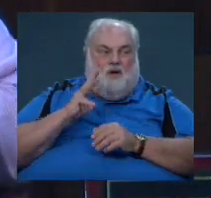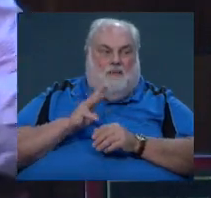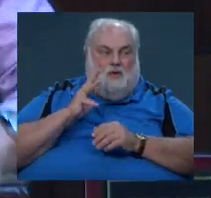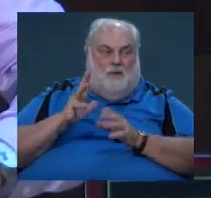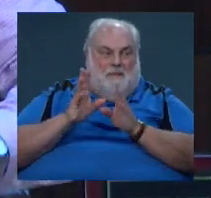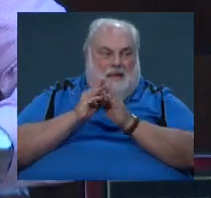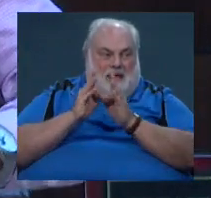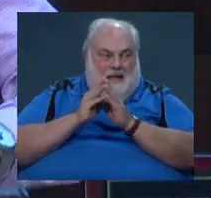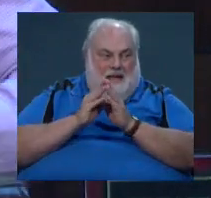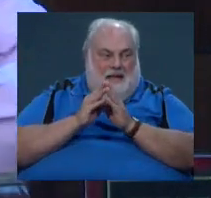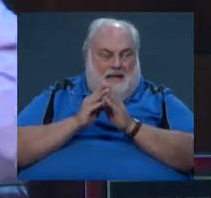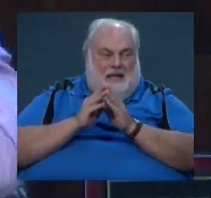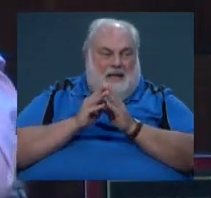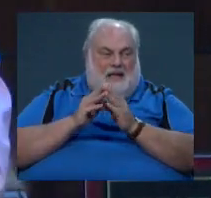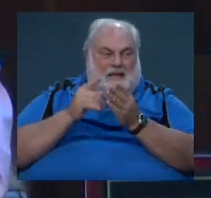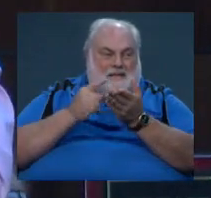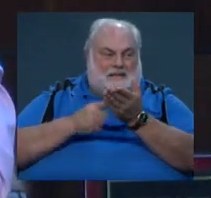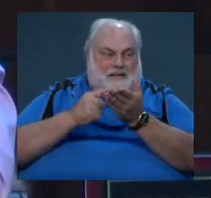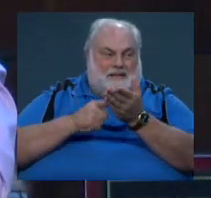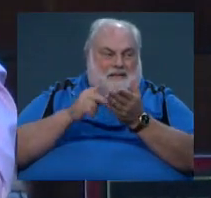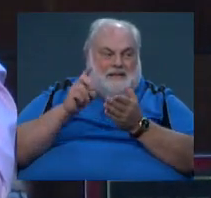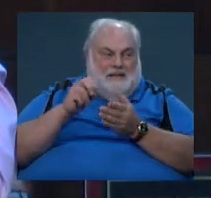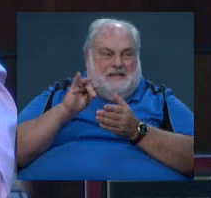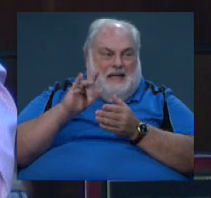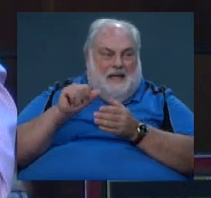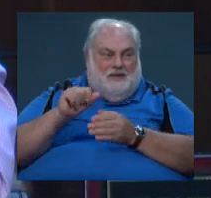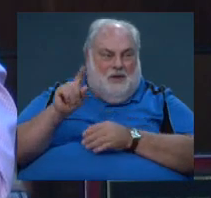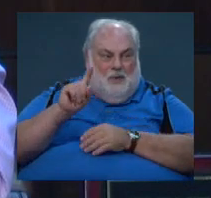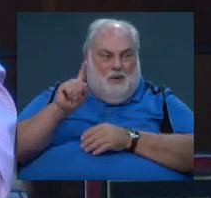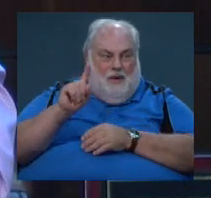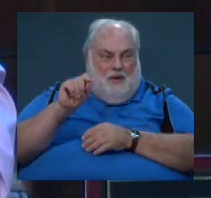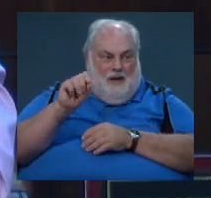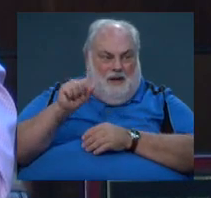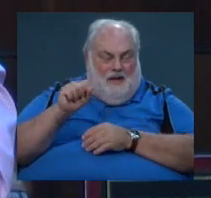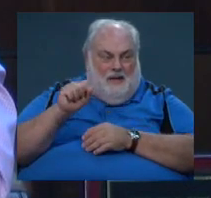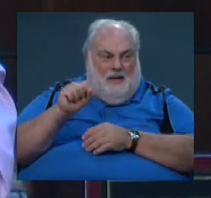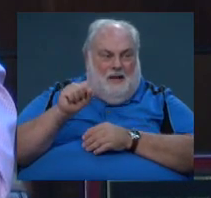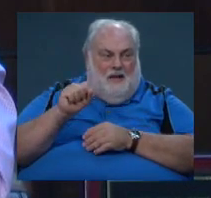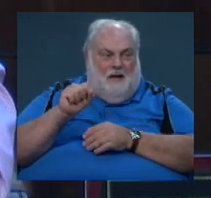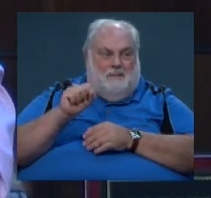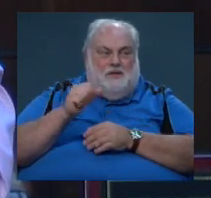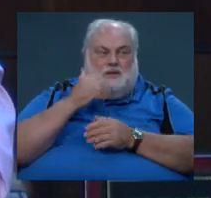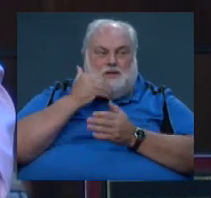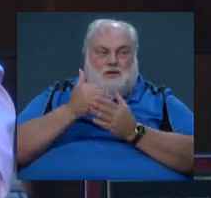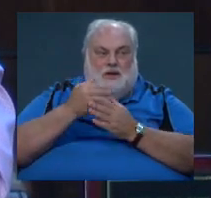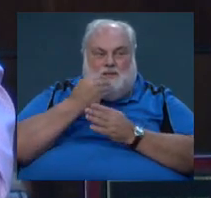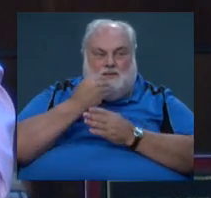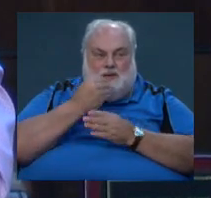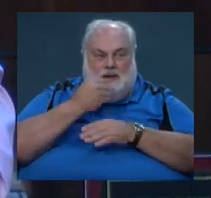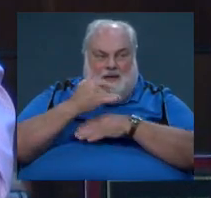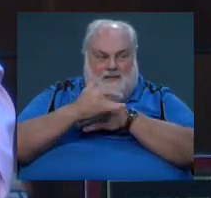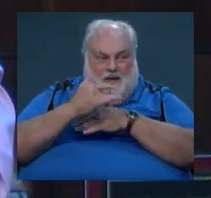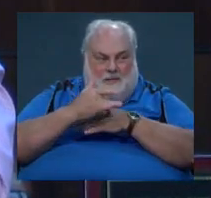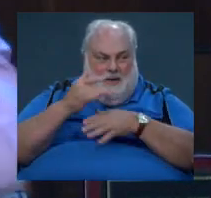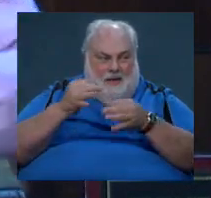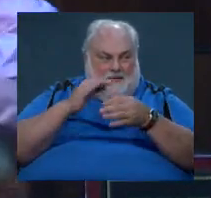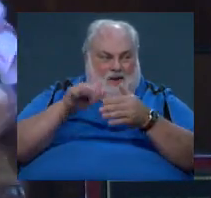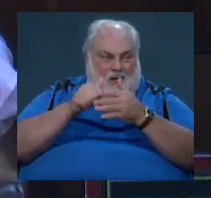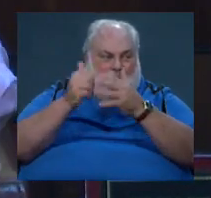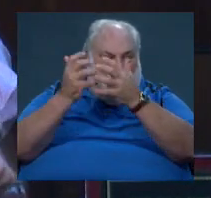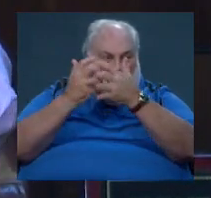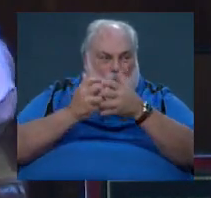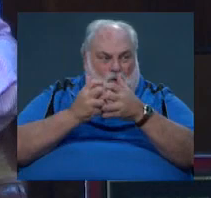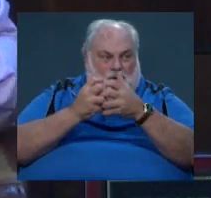11th, and we'll be sending you details as to where it is, but there will be some good food available to you if it all works